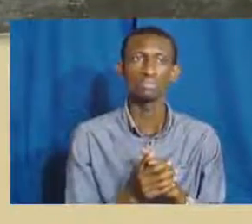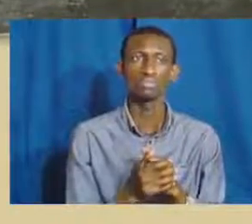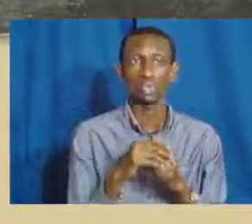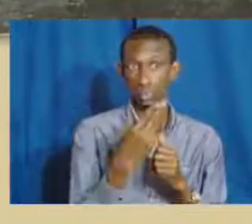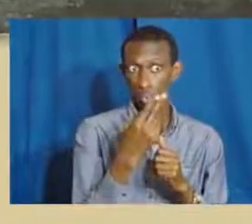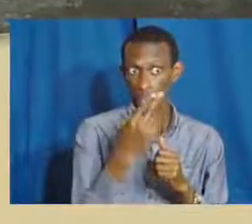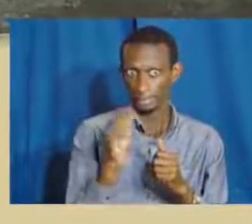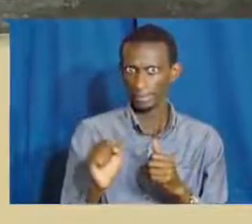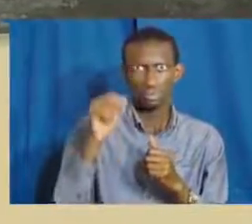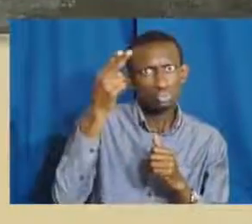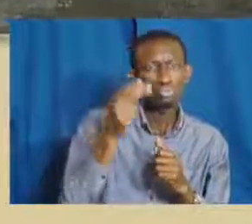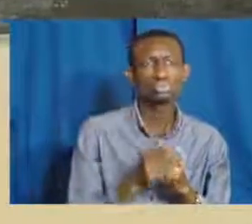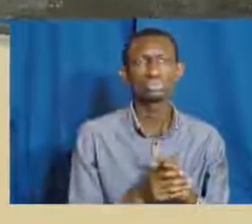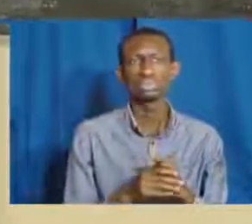2,